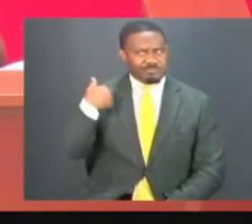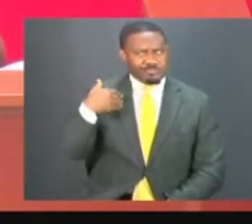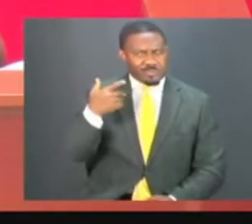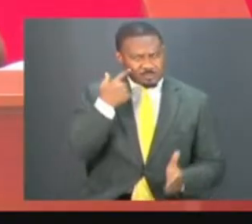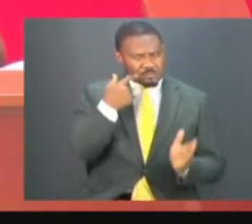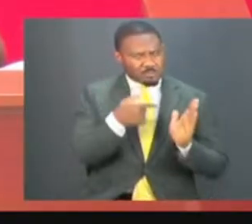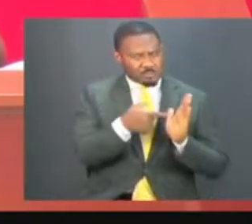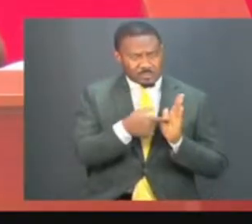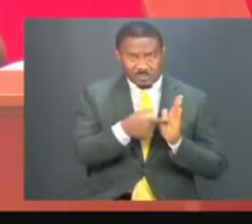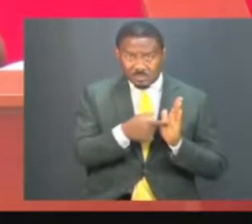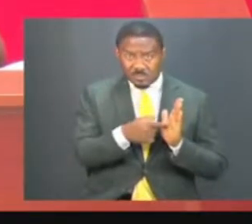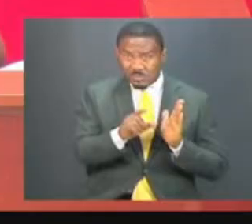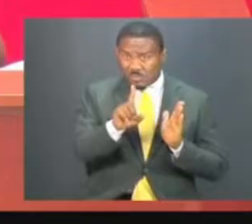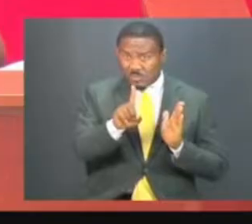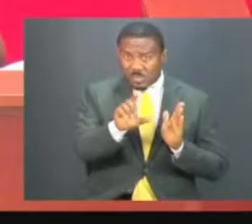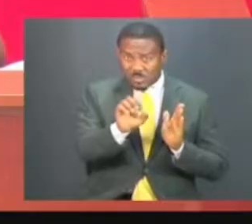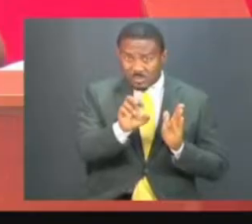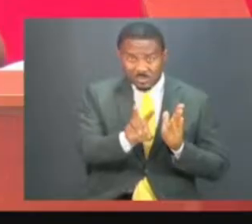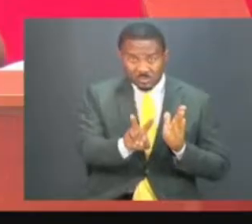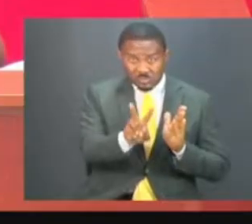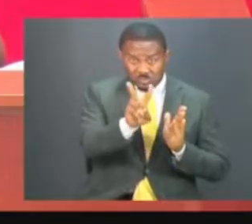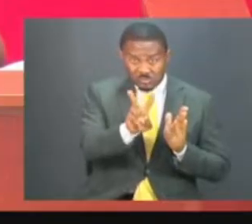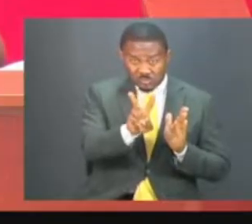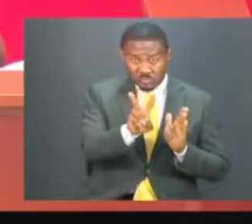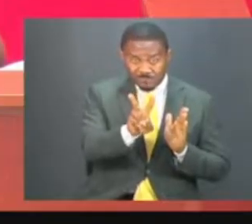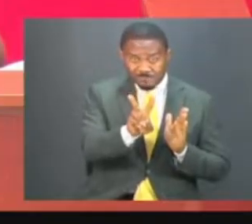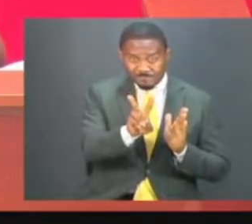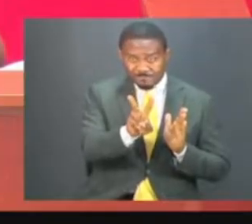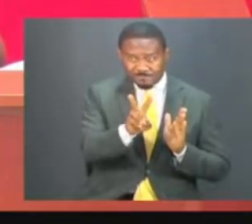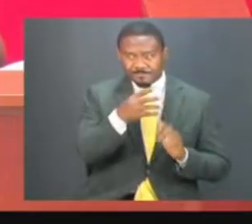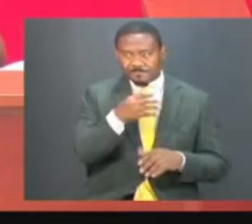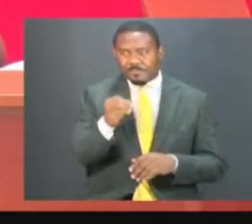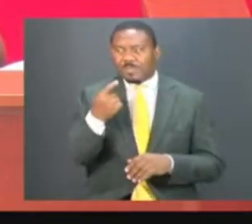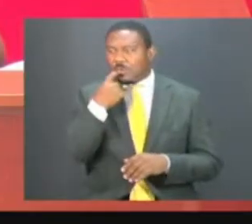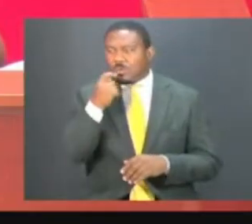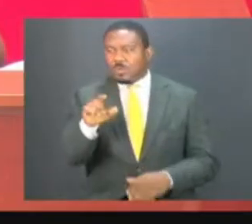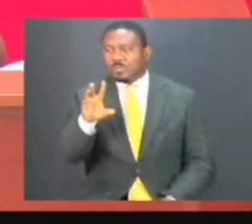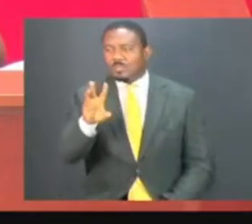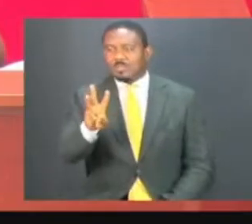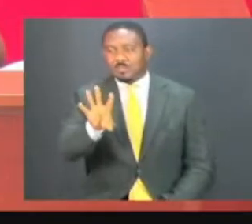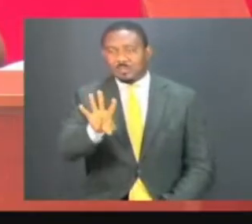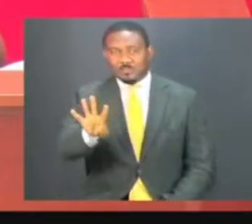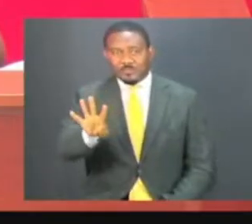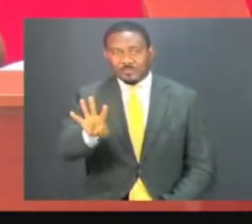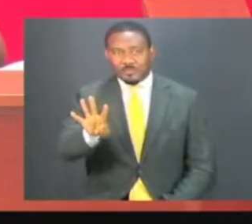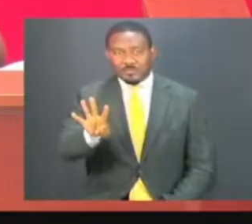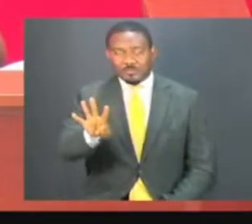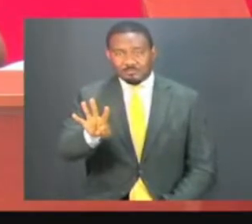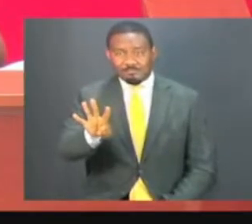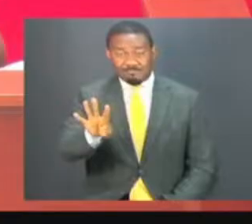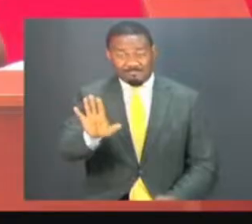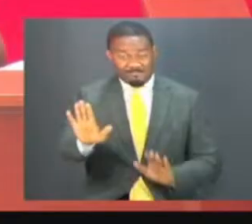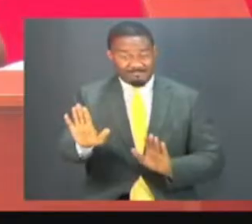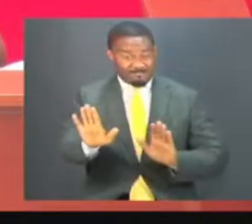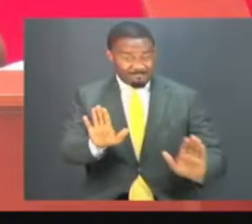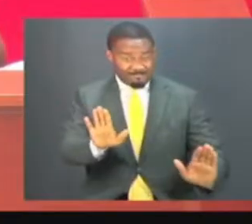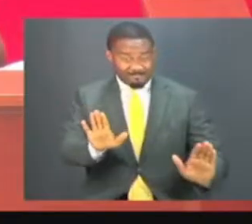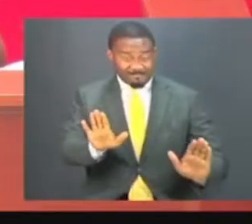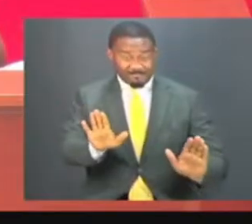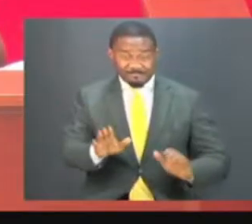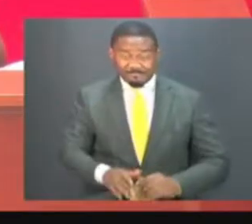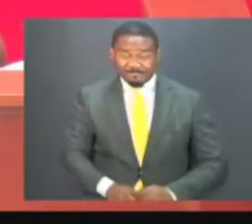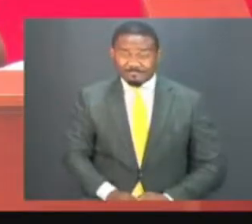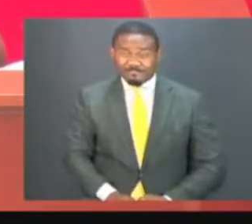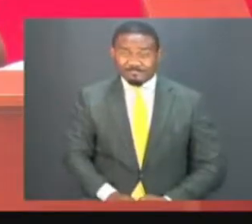Article 102 and Standing Order 64.